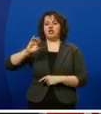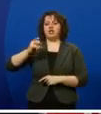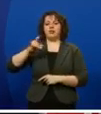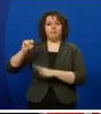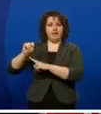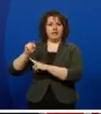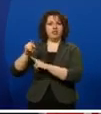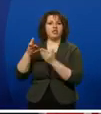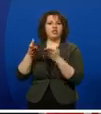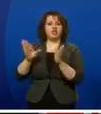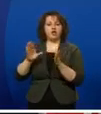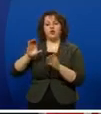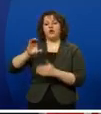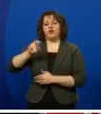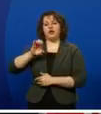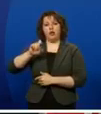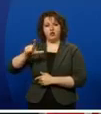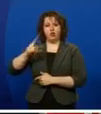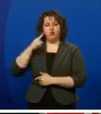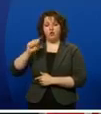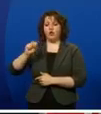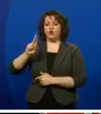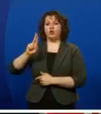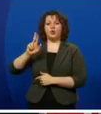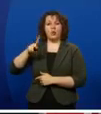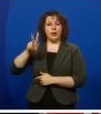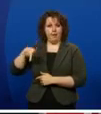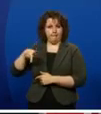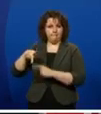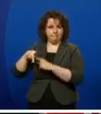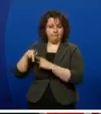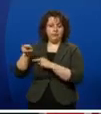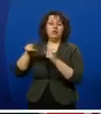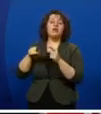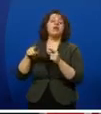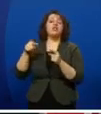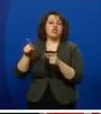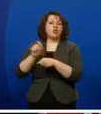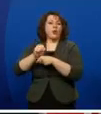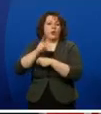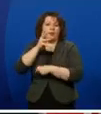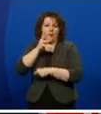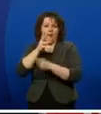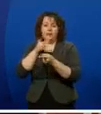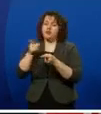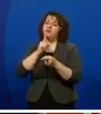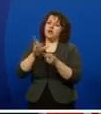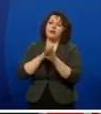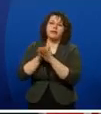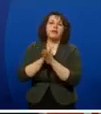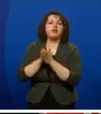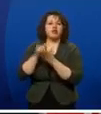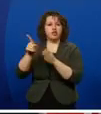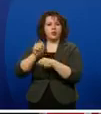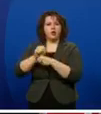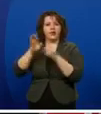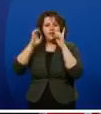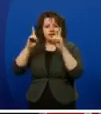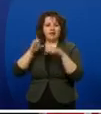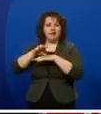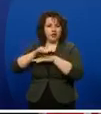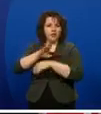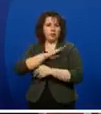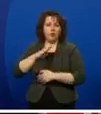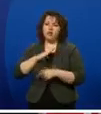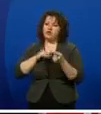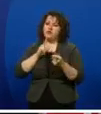Manufacturing and a working mom who served on the Economic Recovery Advisory Board and is passionate about improving access to